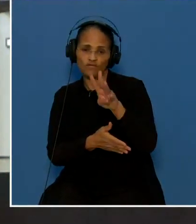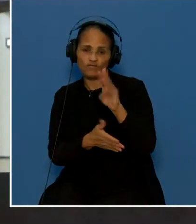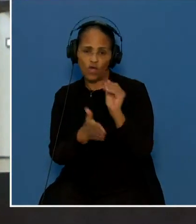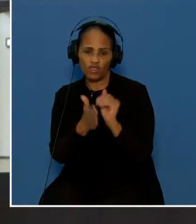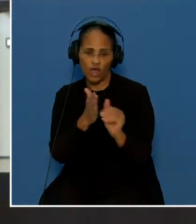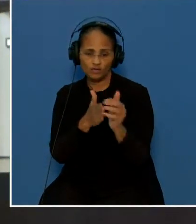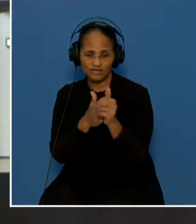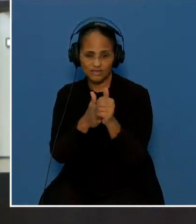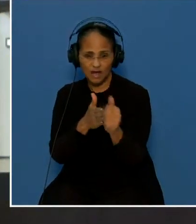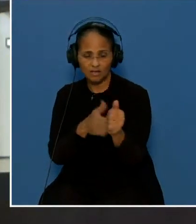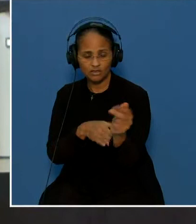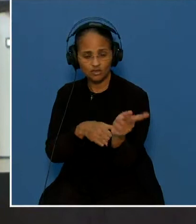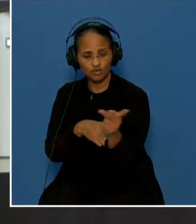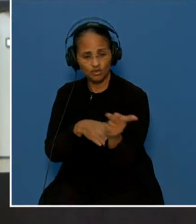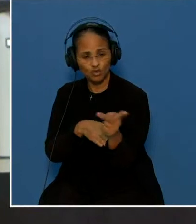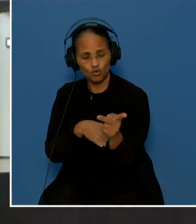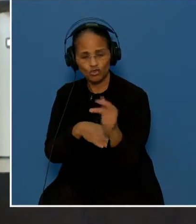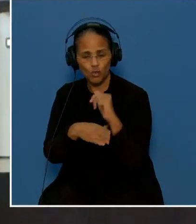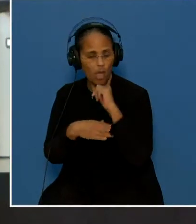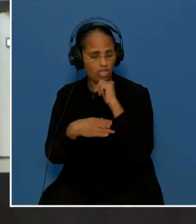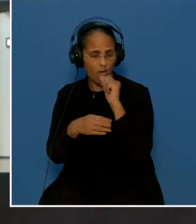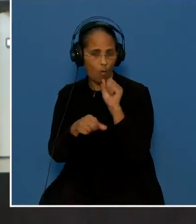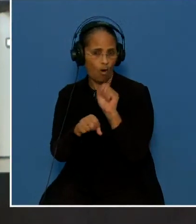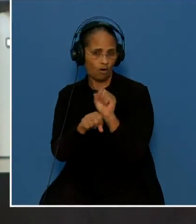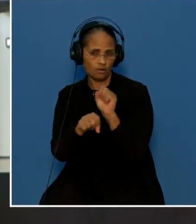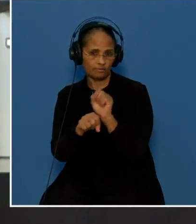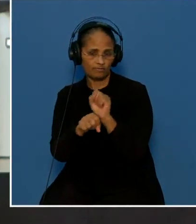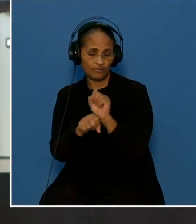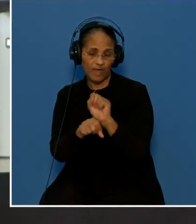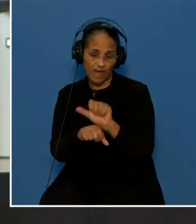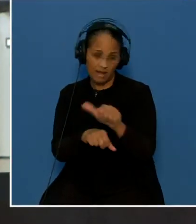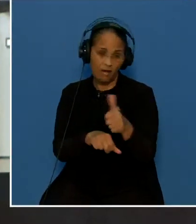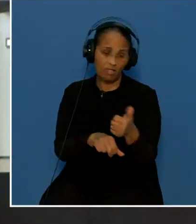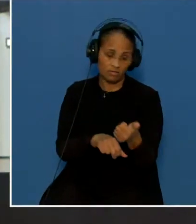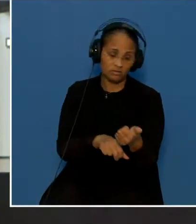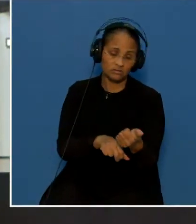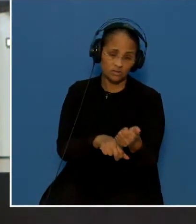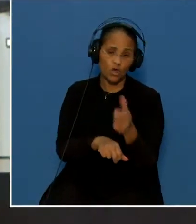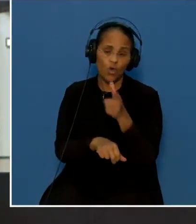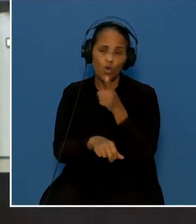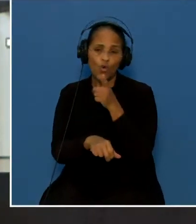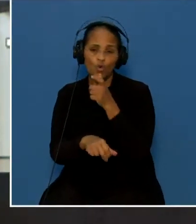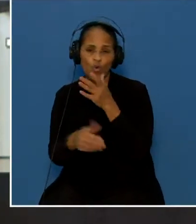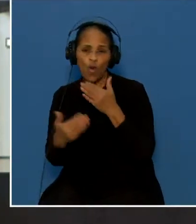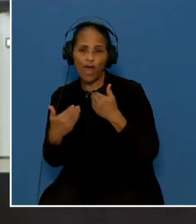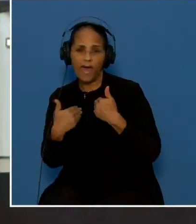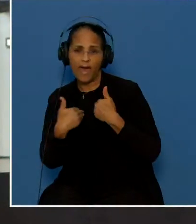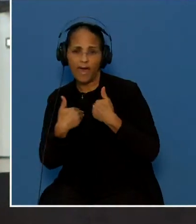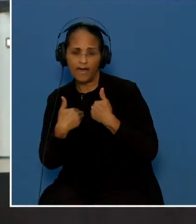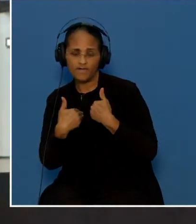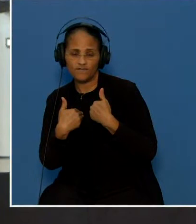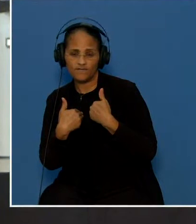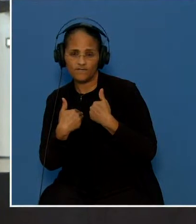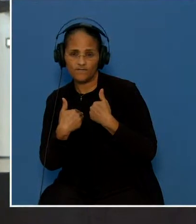$234,000 to those who are not working and others who have been